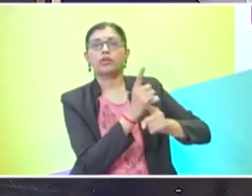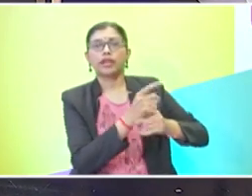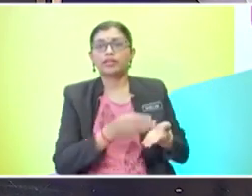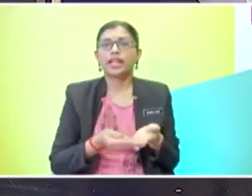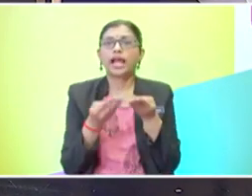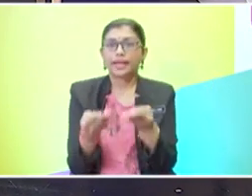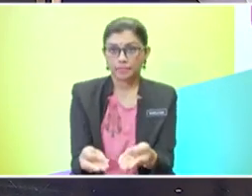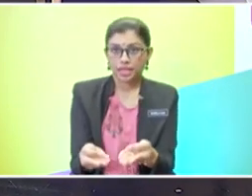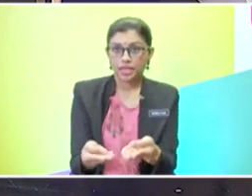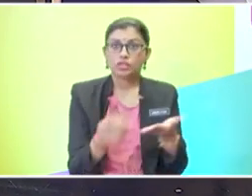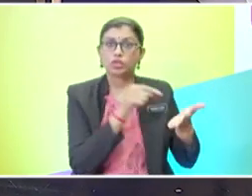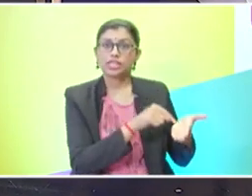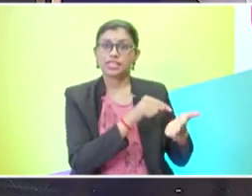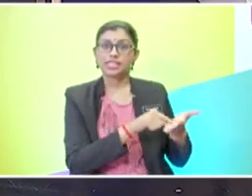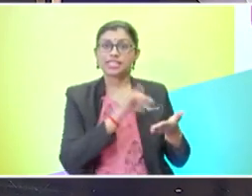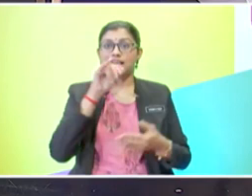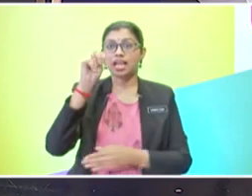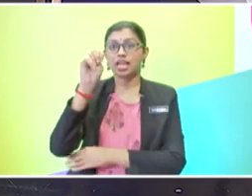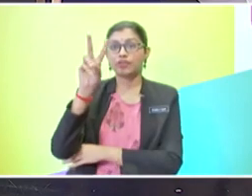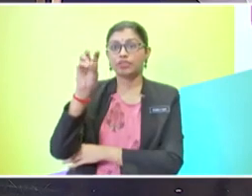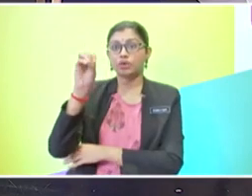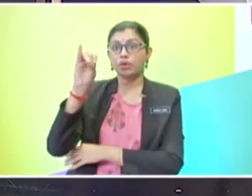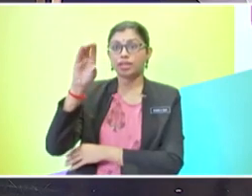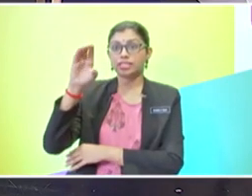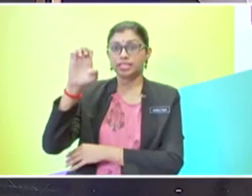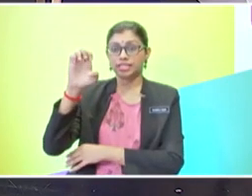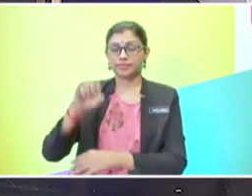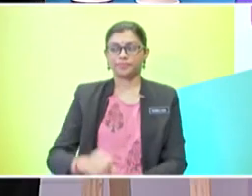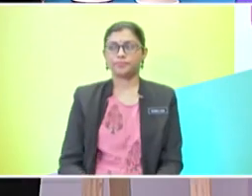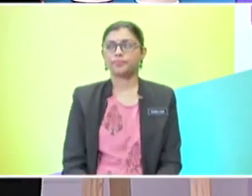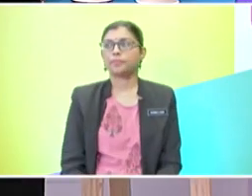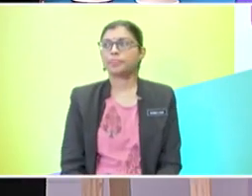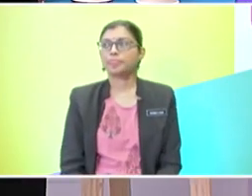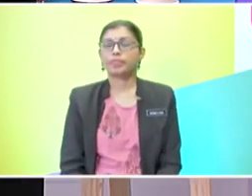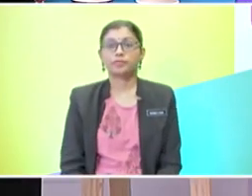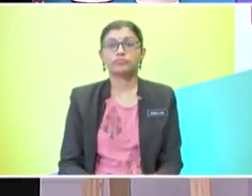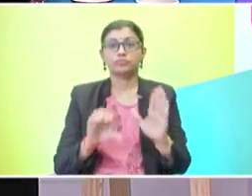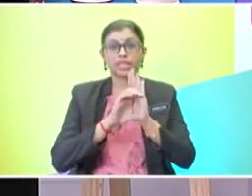Yes. Next. Okay, this is an example of invoice.